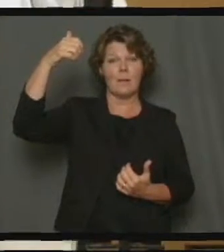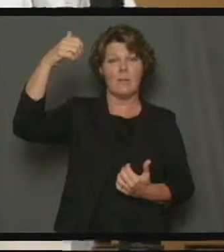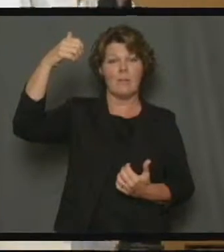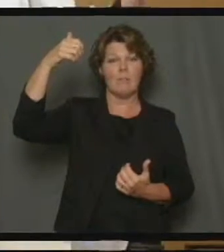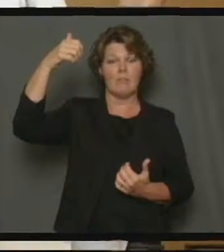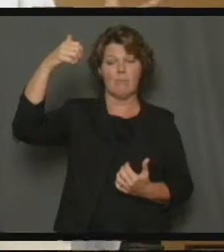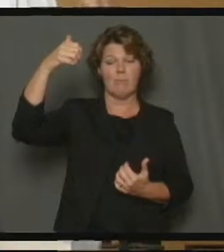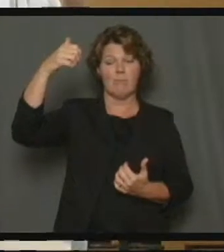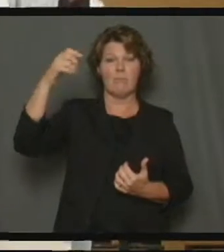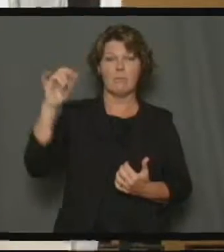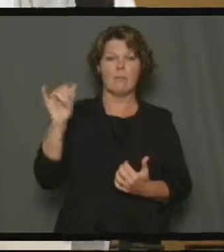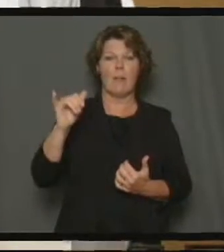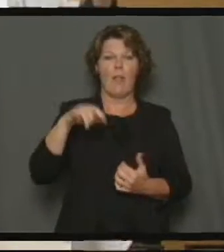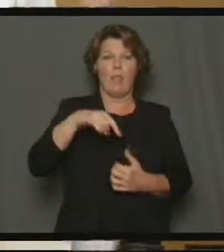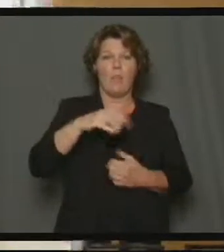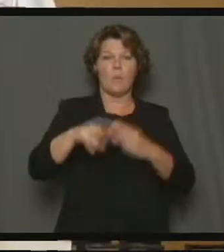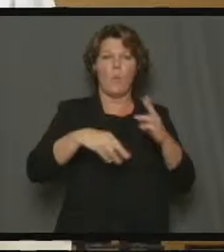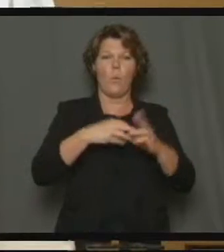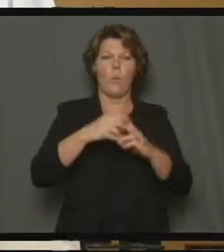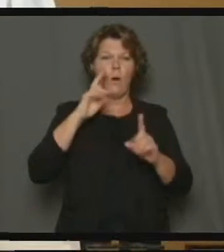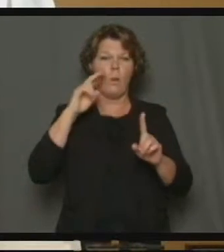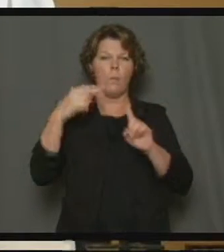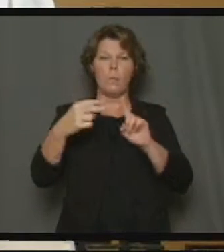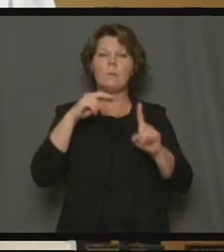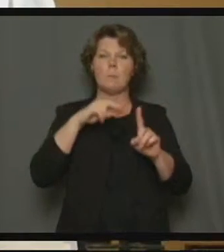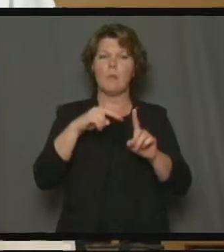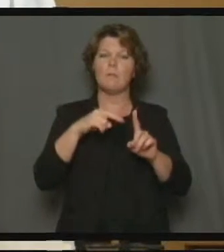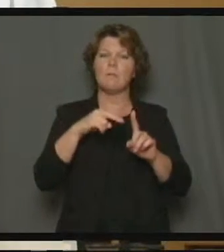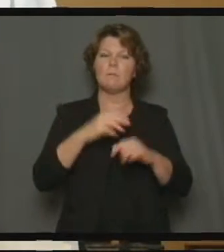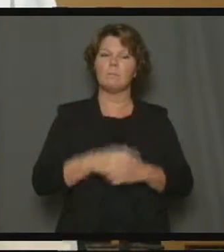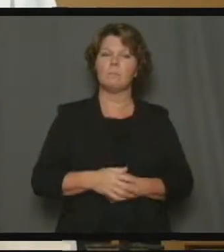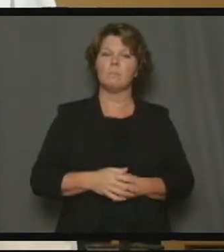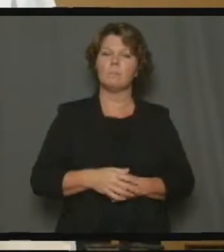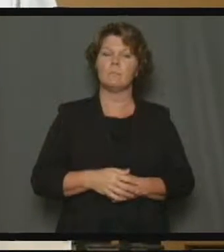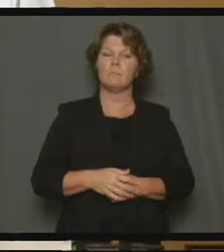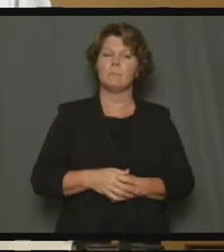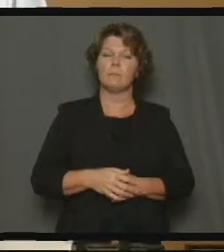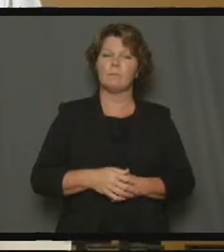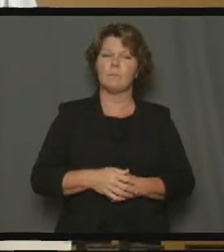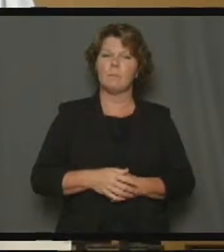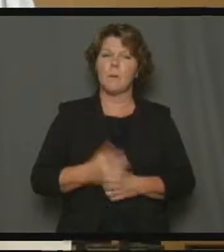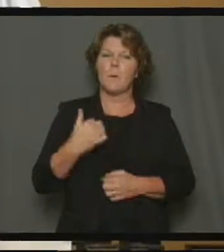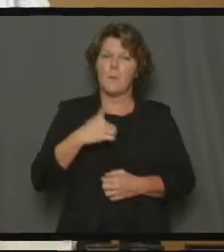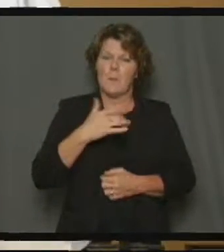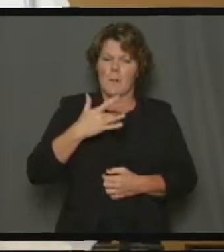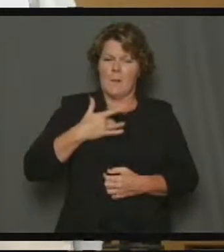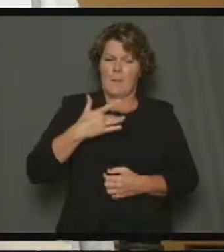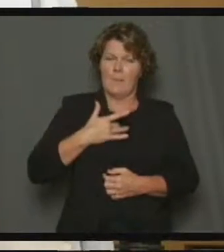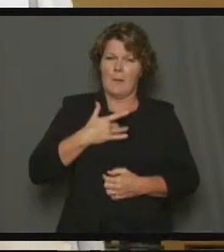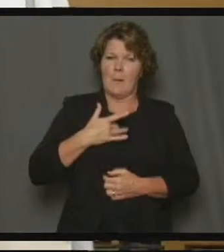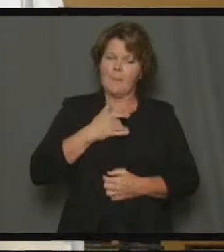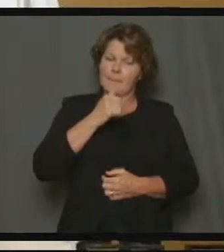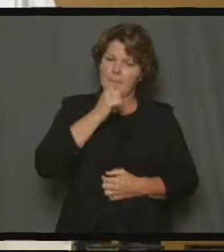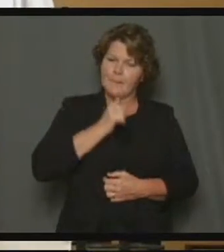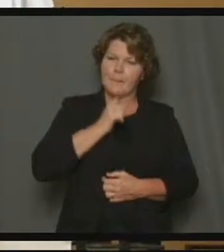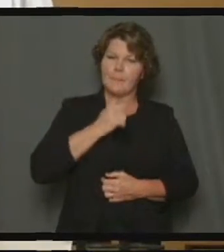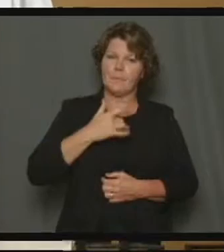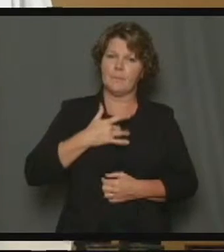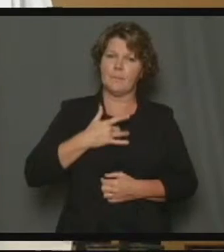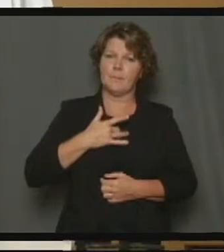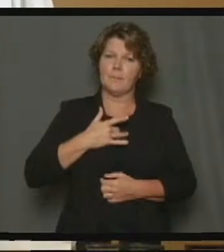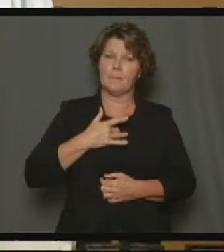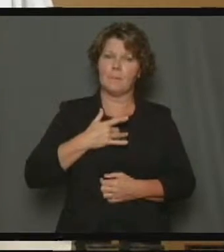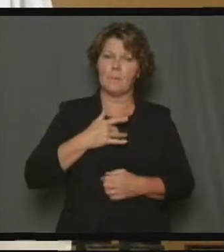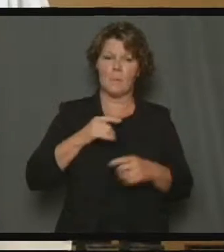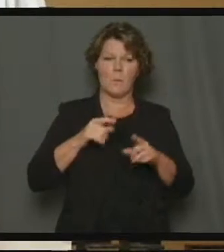least as this material world is concerned. So we can feel this pain especially